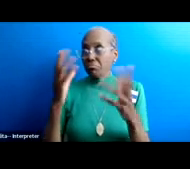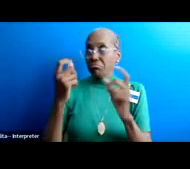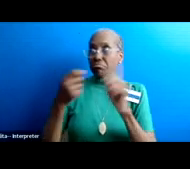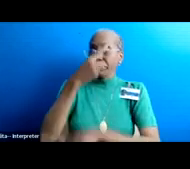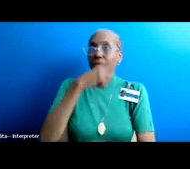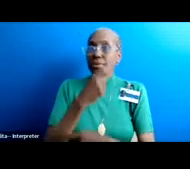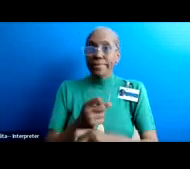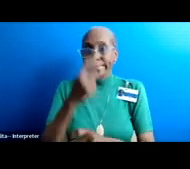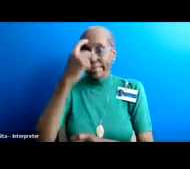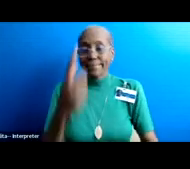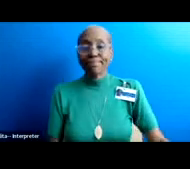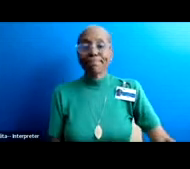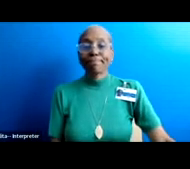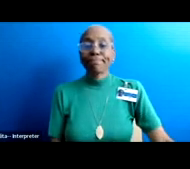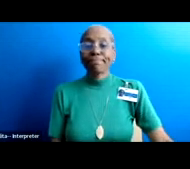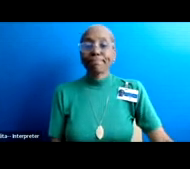sense.